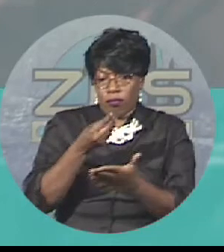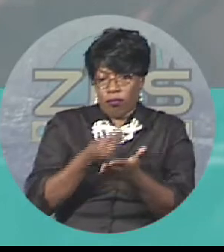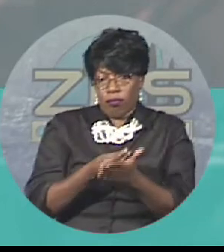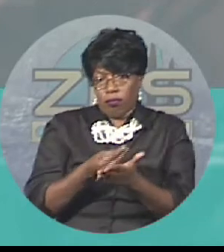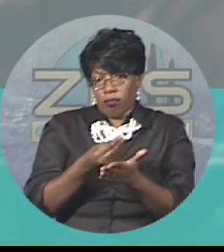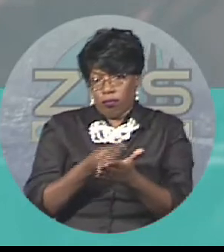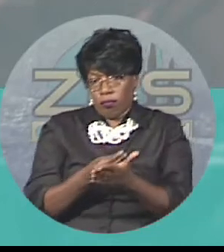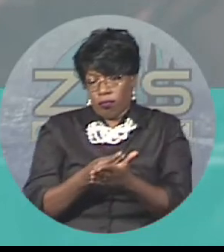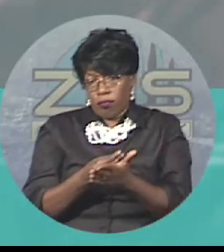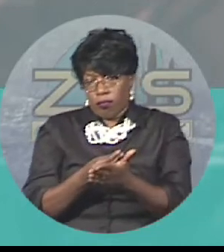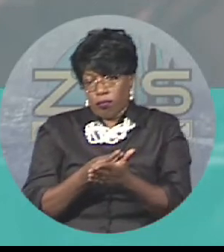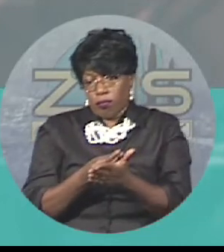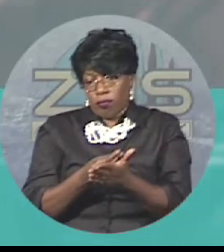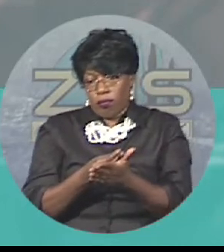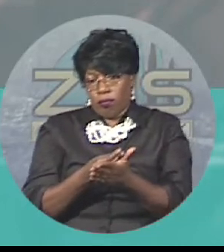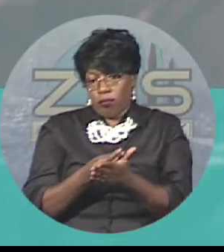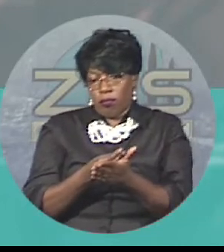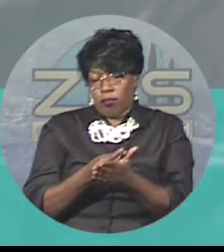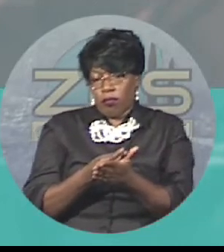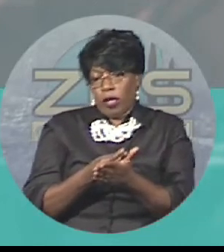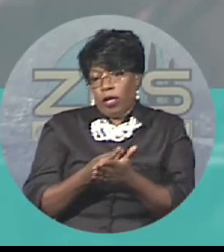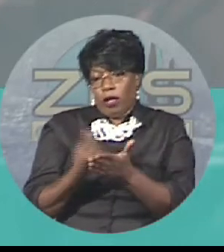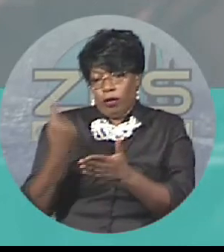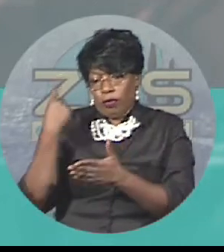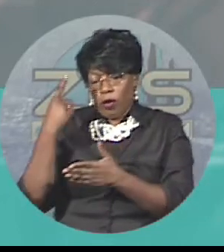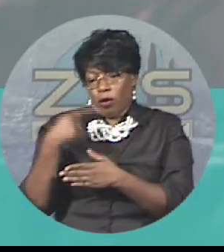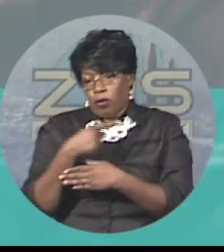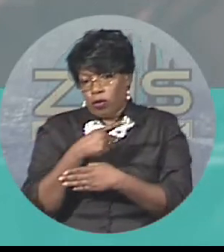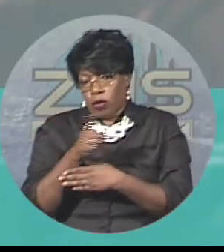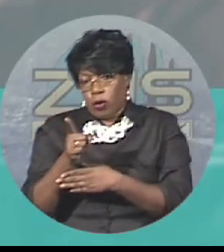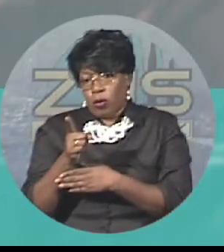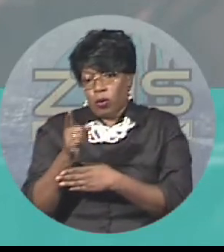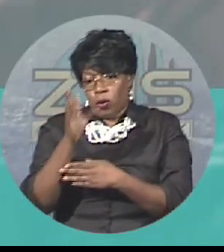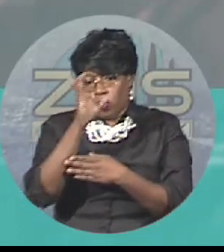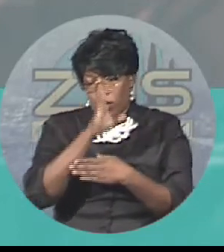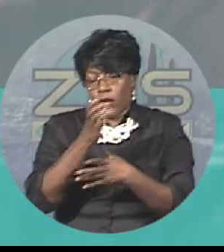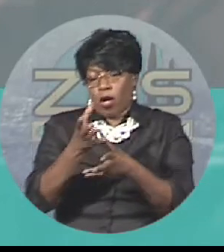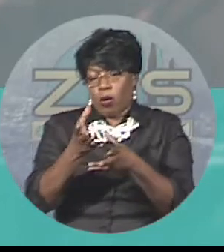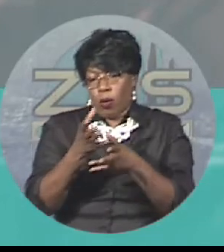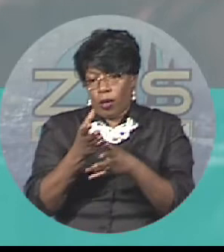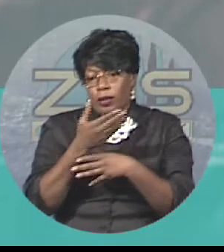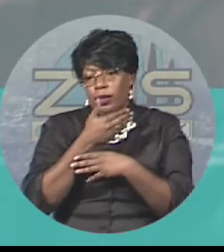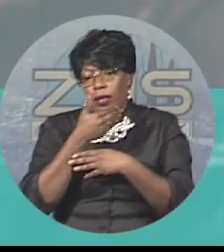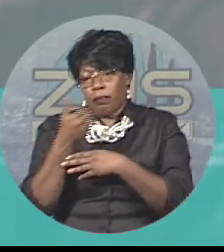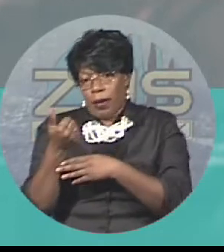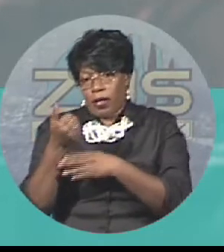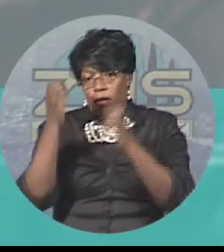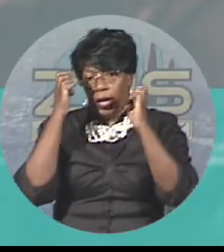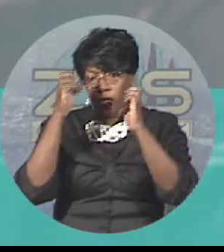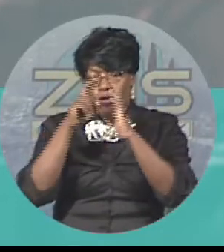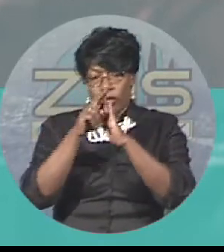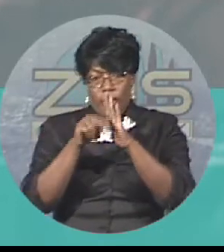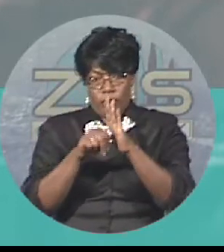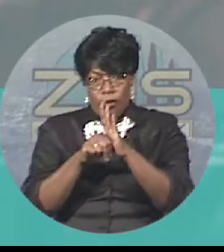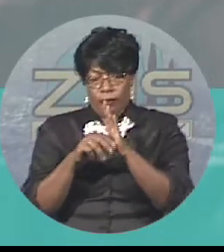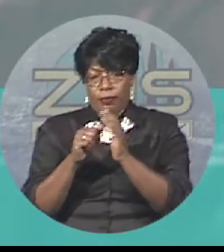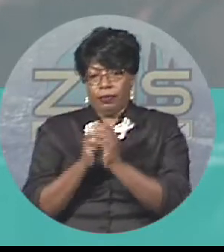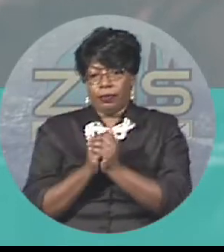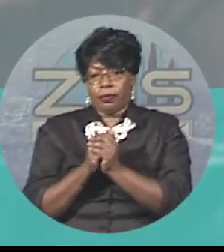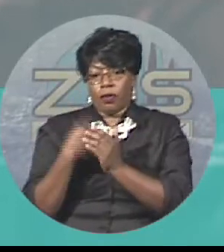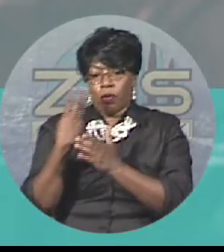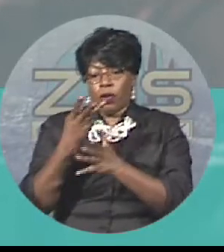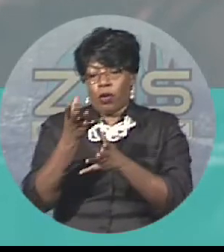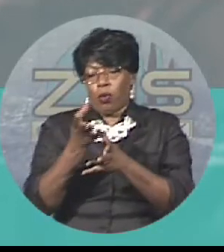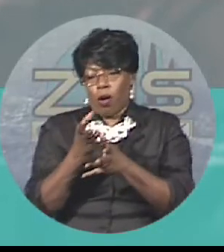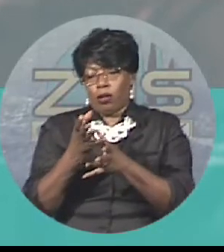funding and tutelage for those who seek to get better education. We want to